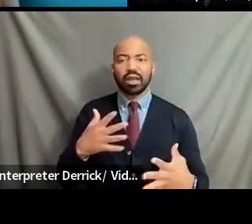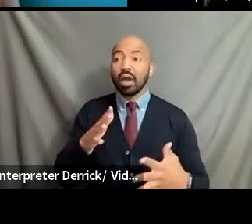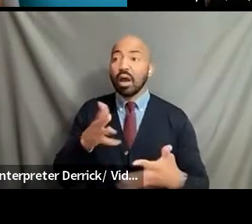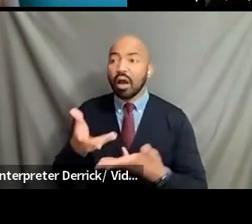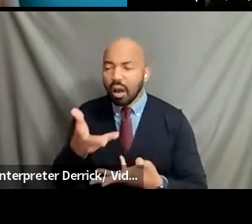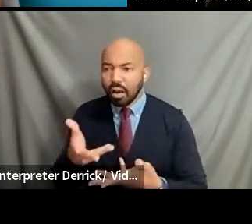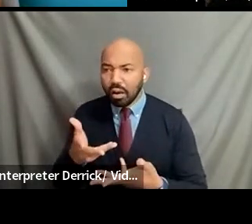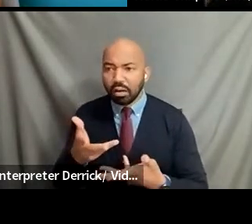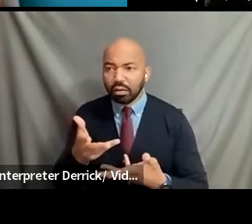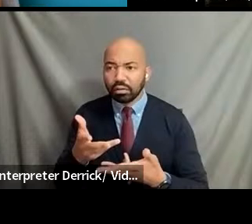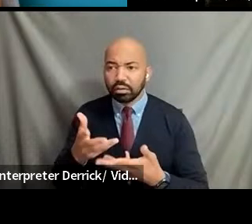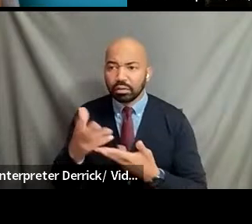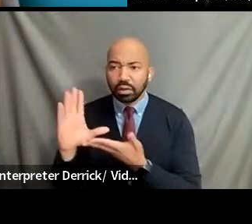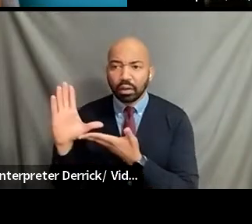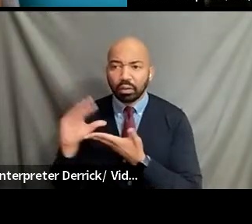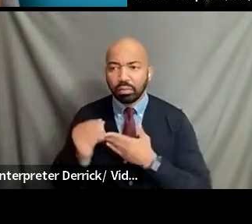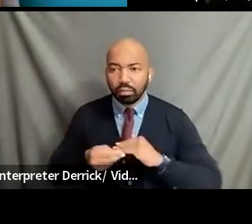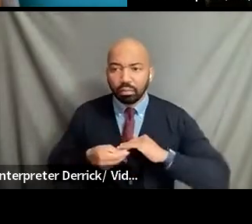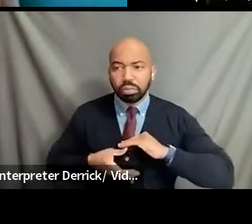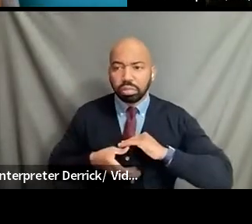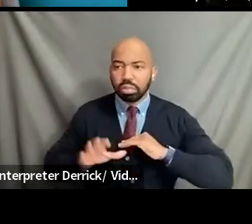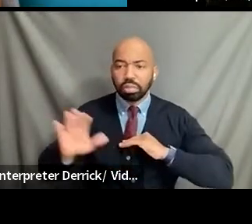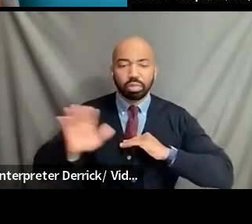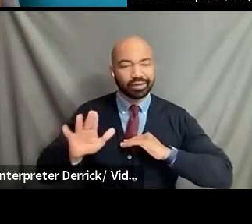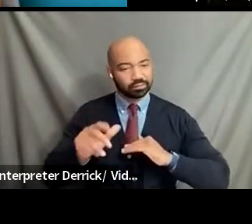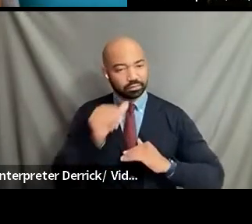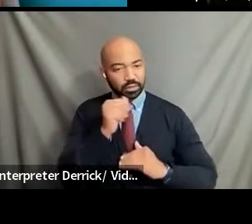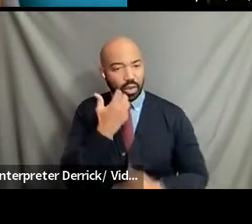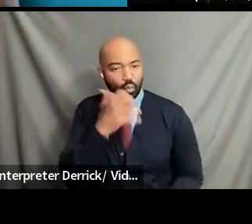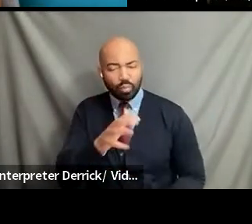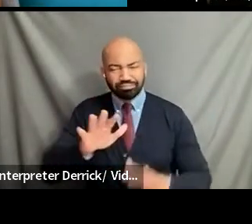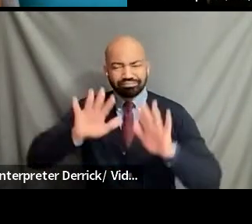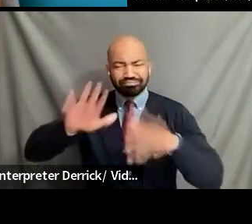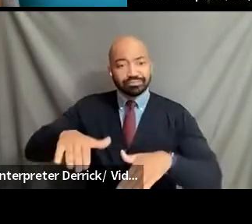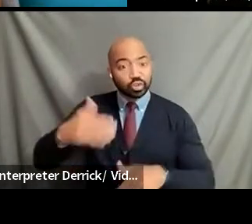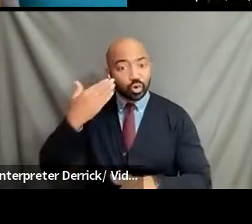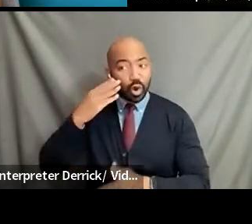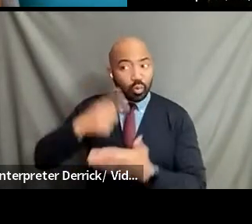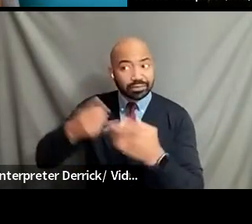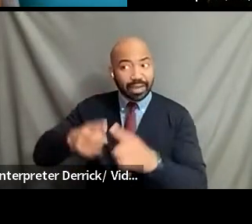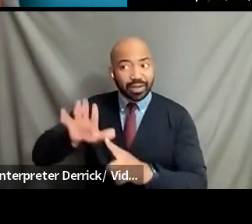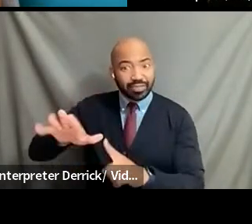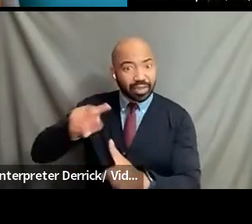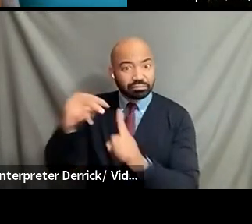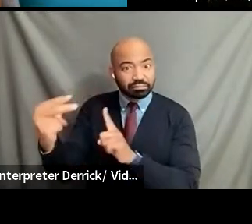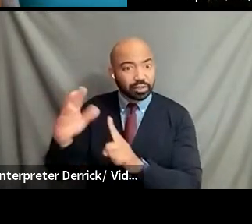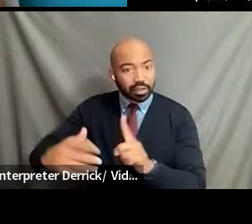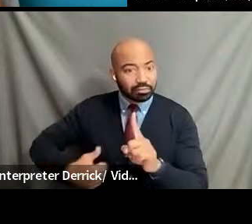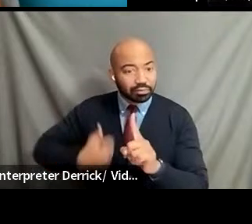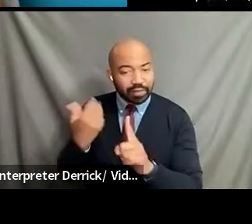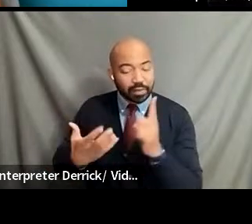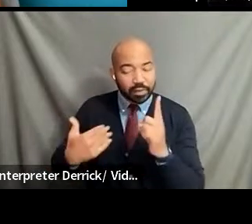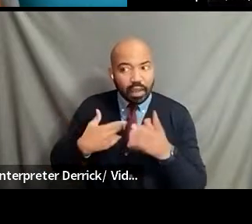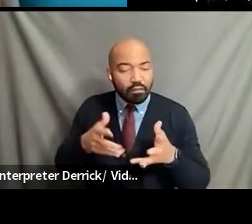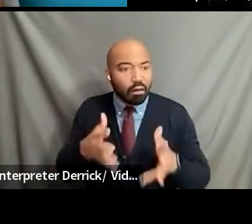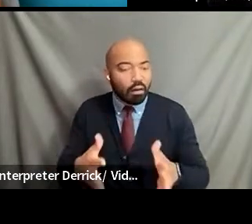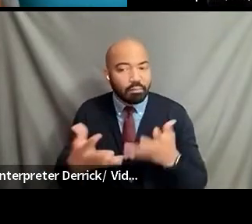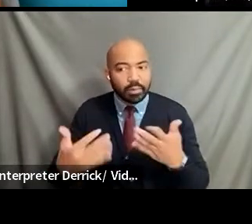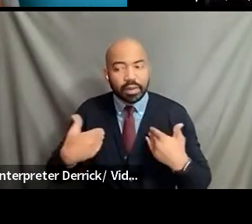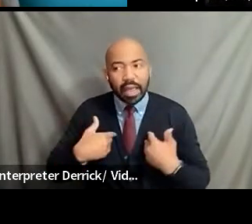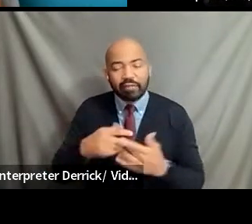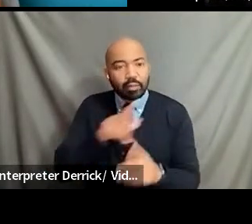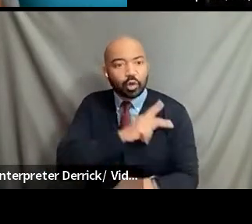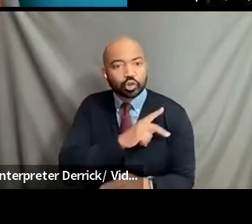heartbroken when somebody doesn't engage with you and they're not as warm as you expect them. You don't know what's going on within their own personal lives. They may have anxiety, etc.